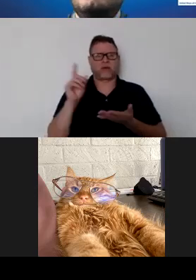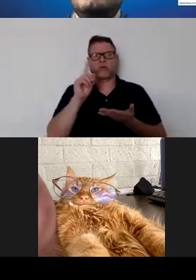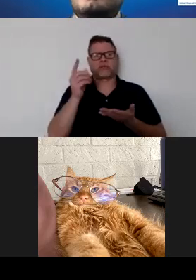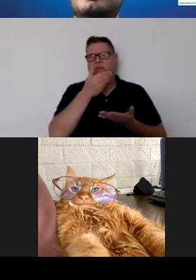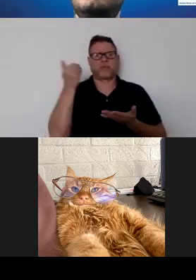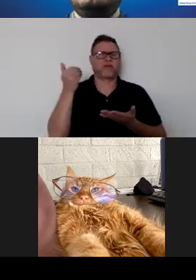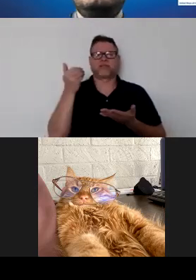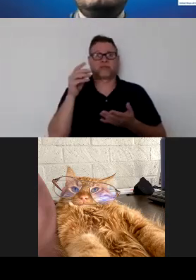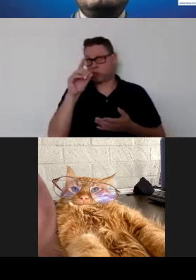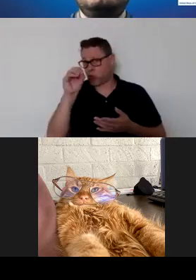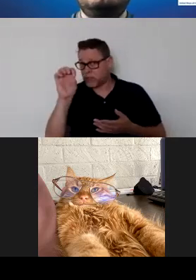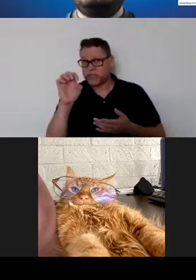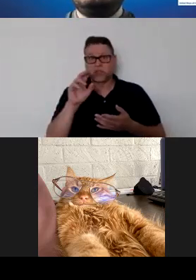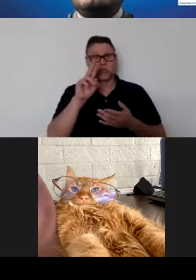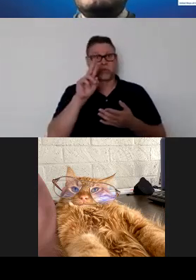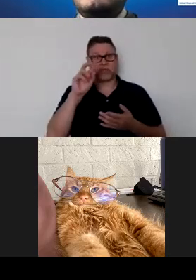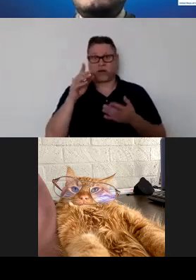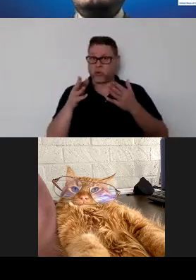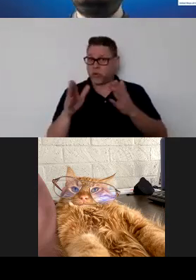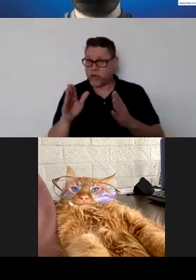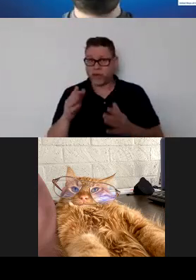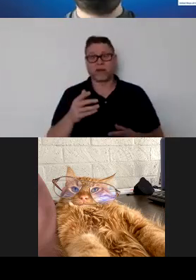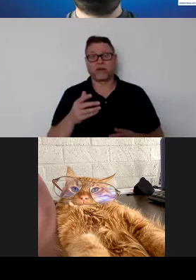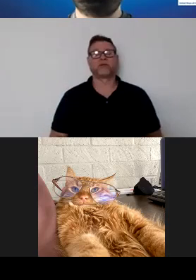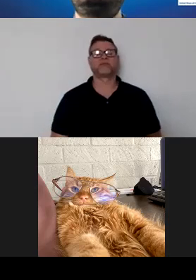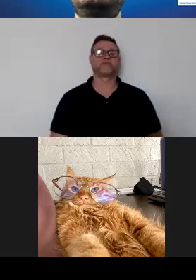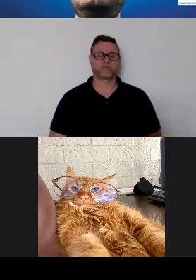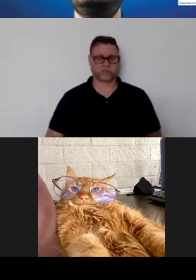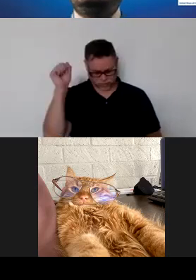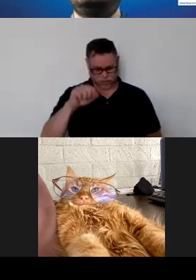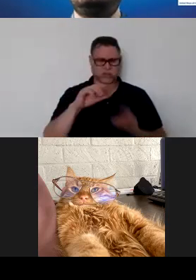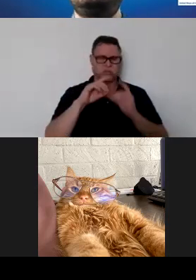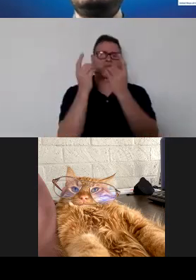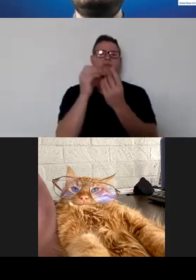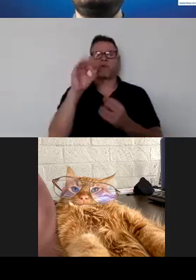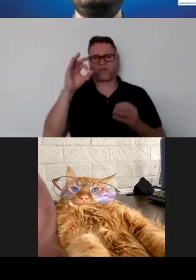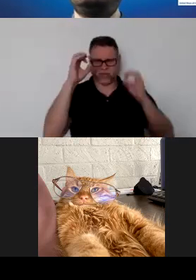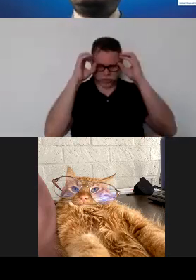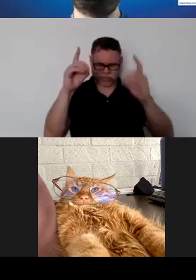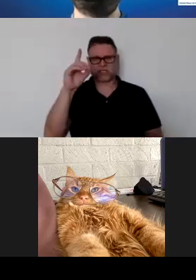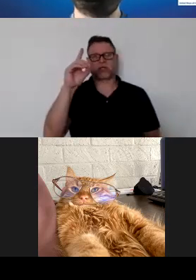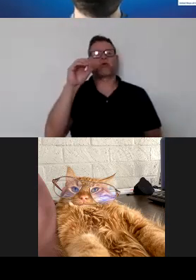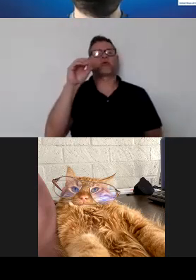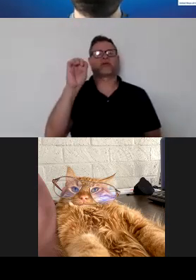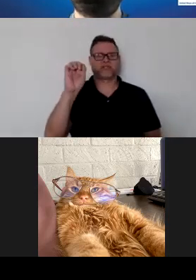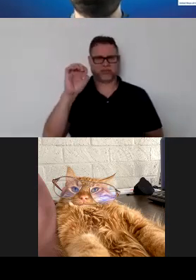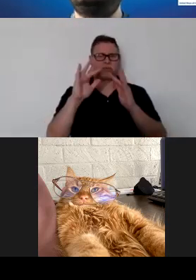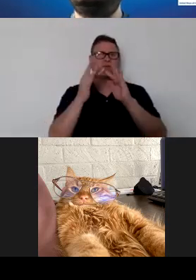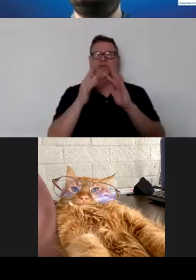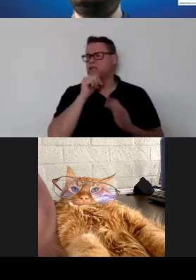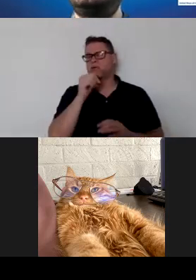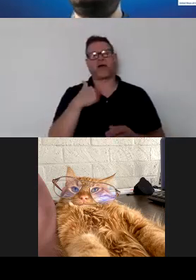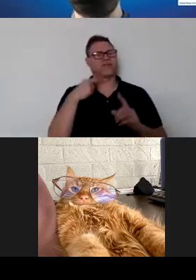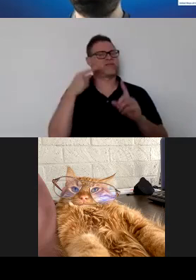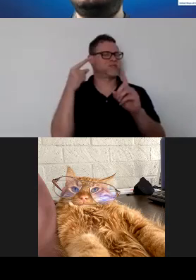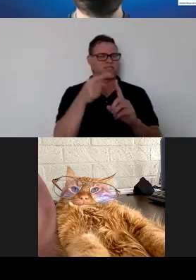place? Is it through DOE, through United Way? Yes, the Department of Education's website. So they don't have the specific information